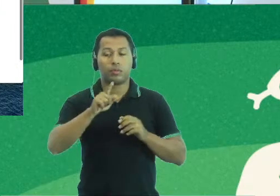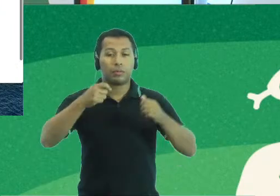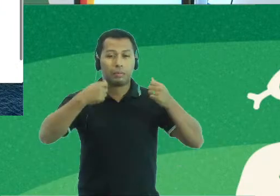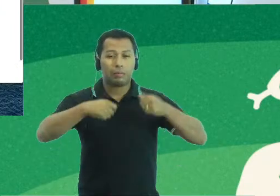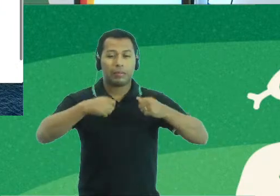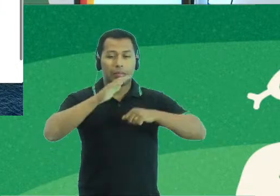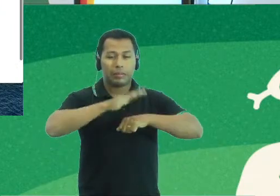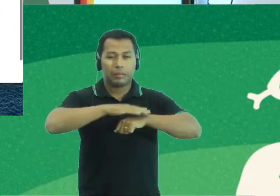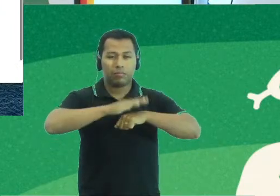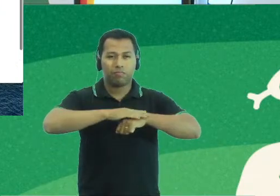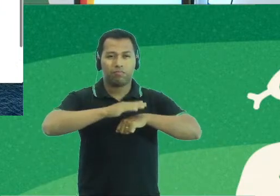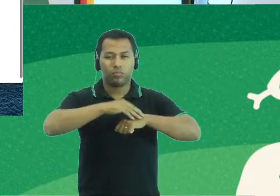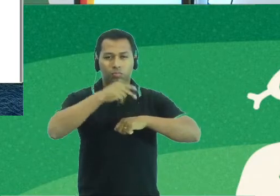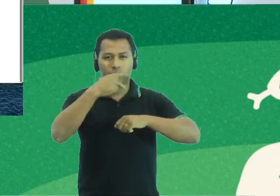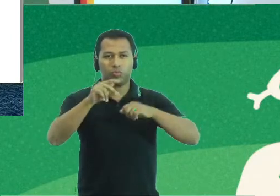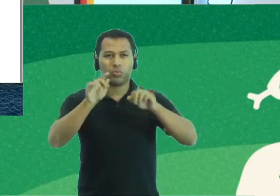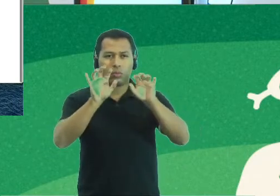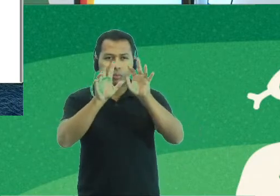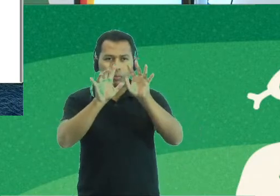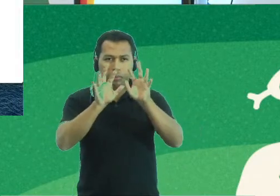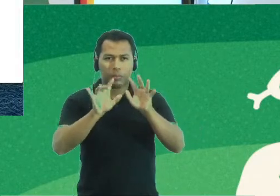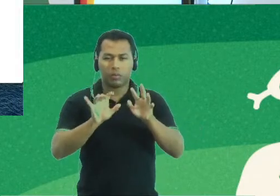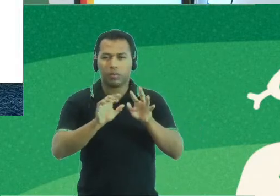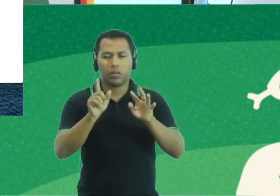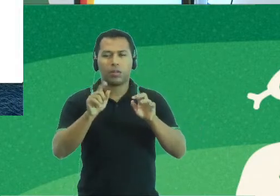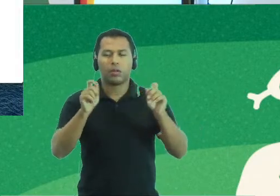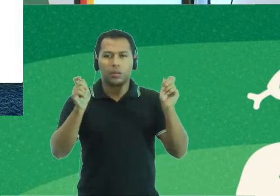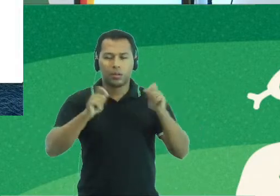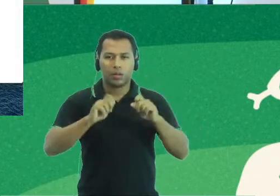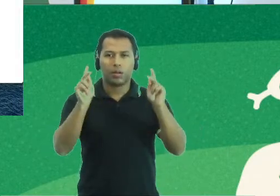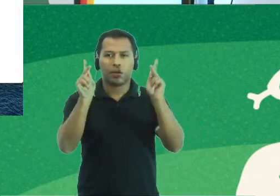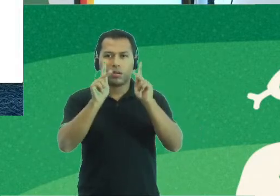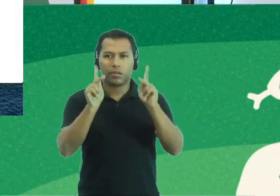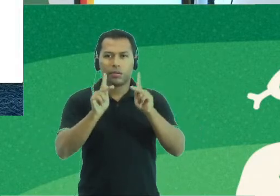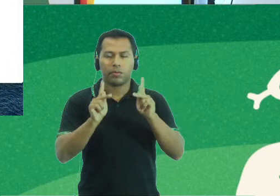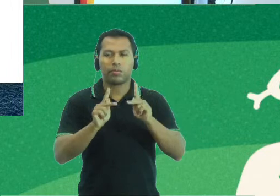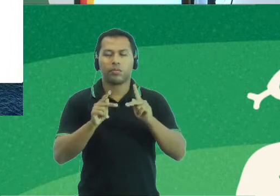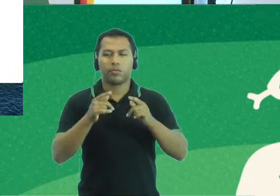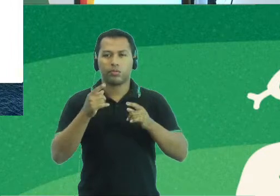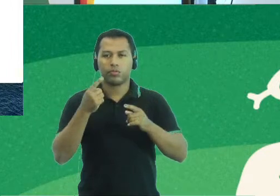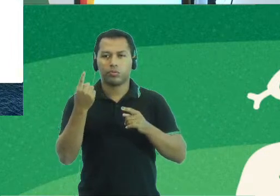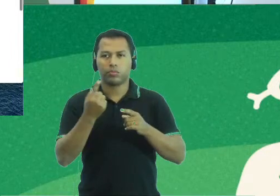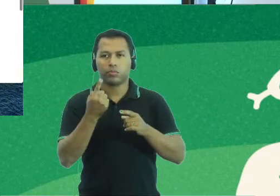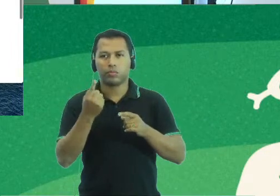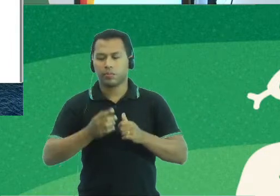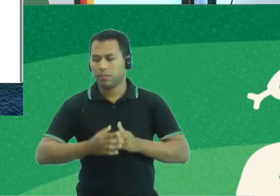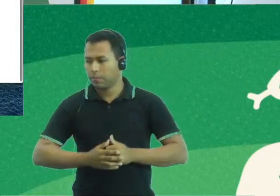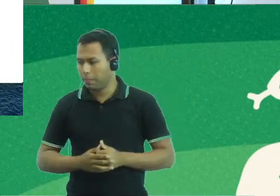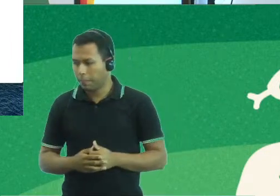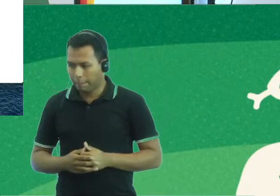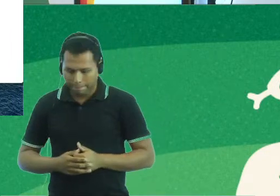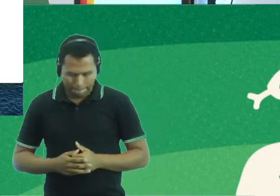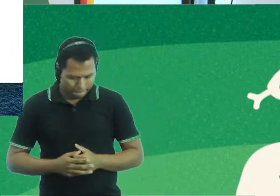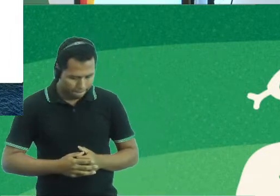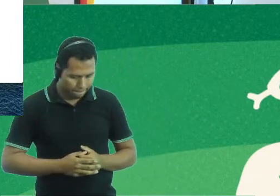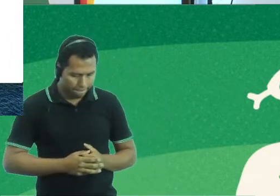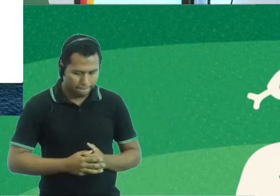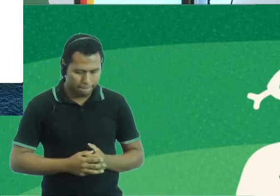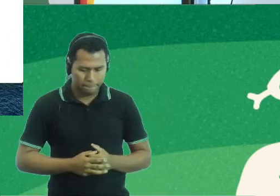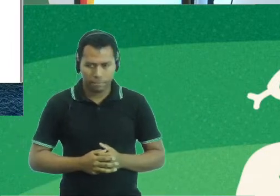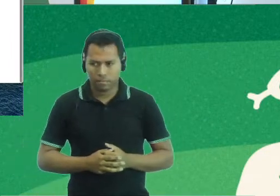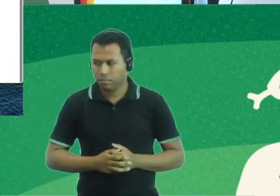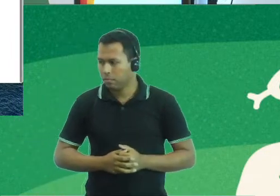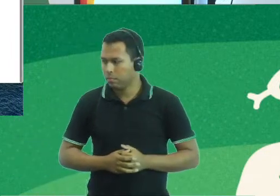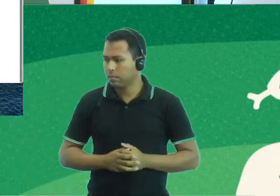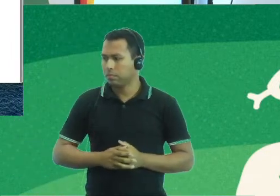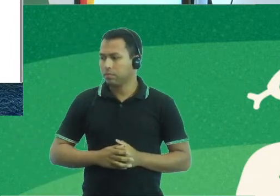and everything. For example, here's like a example version if you wanted to go do some marketing about juices or something, right? You can